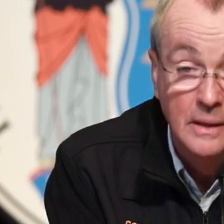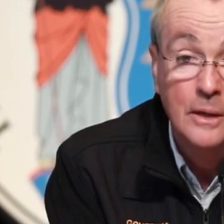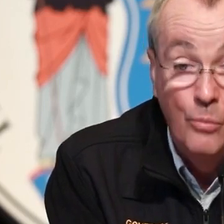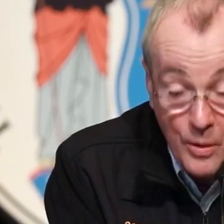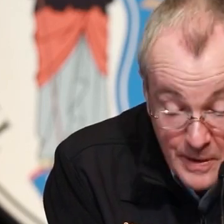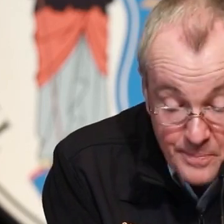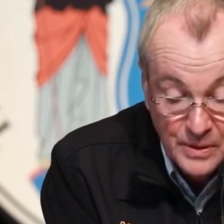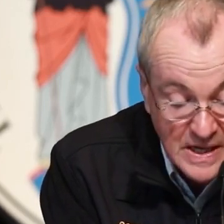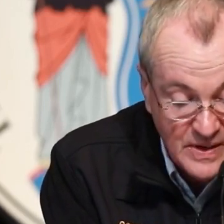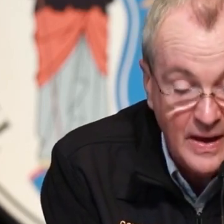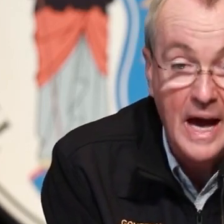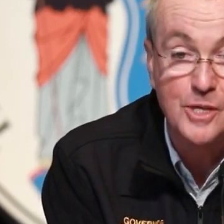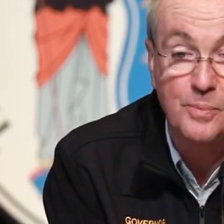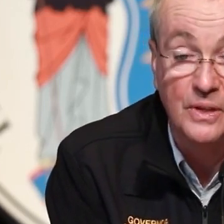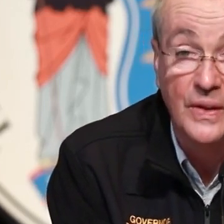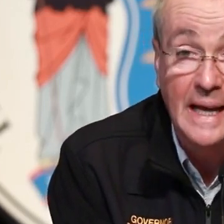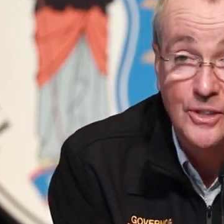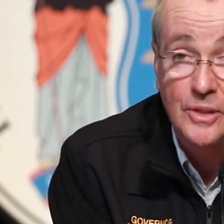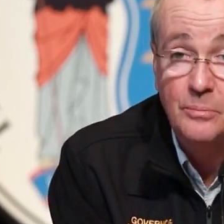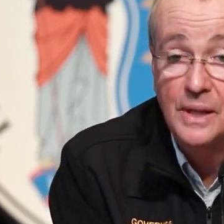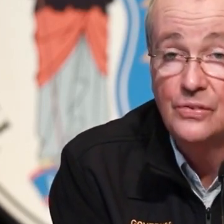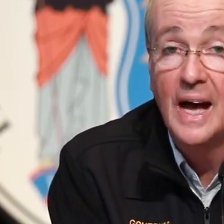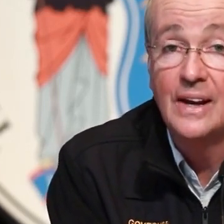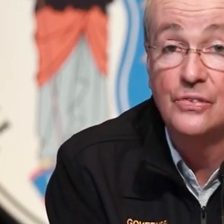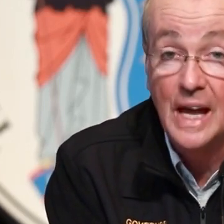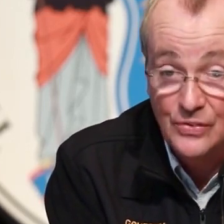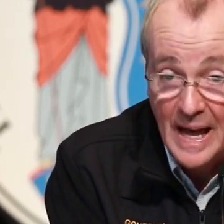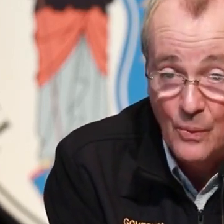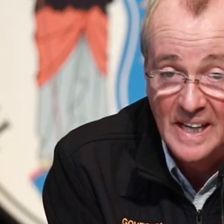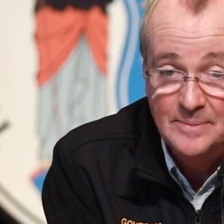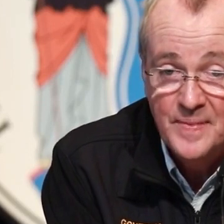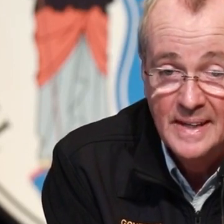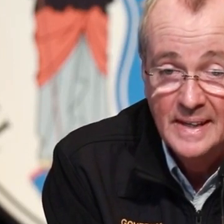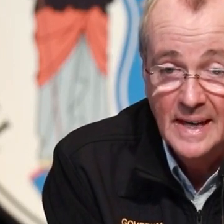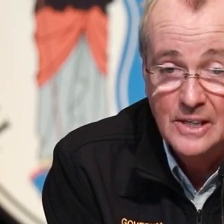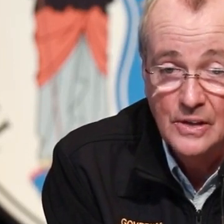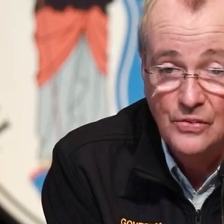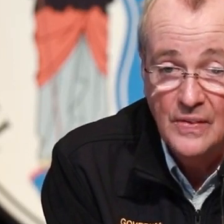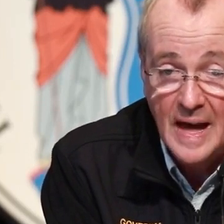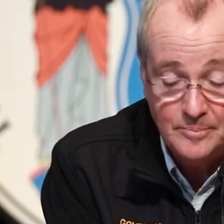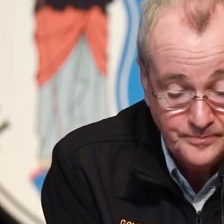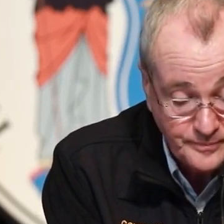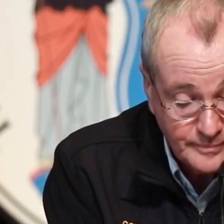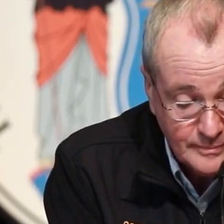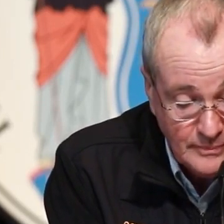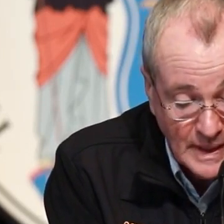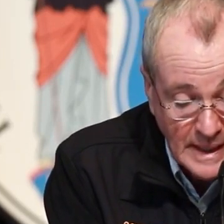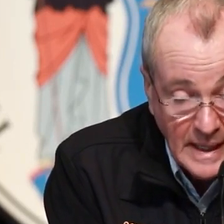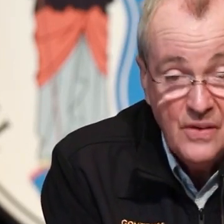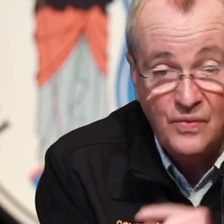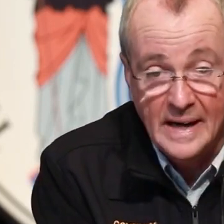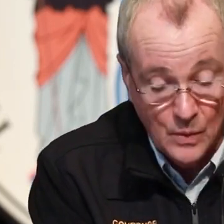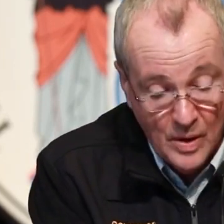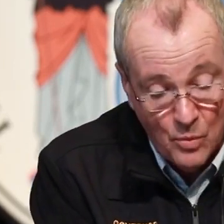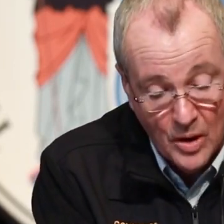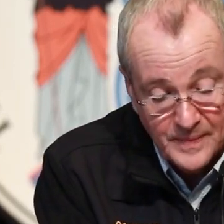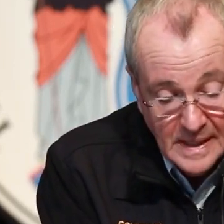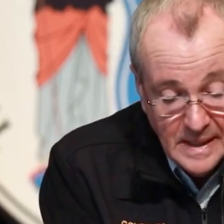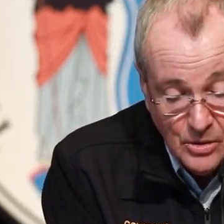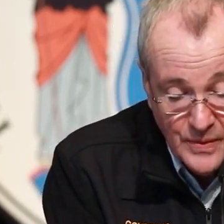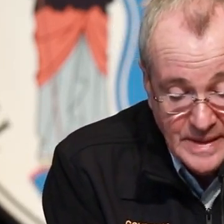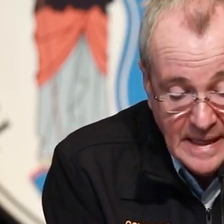reporting more people leaving the hospital than entering. Please God, it stays that way. And I think you can see that. And finally, one